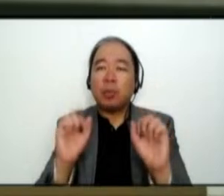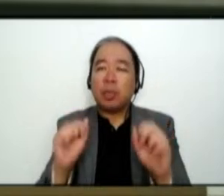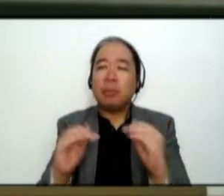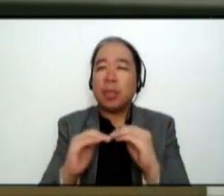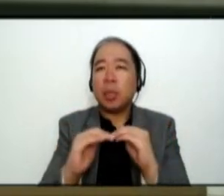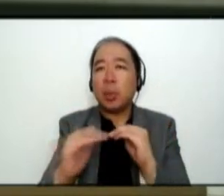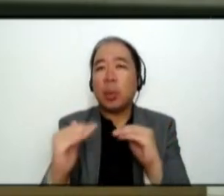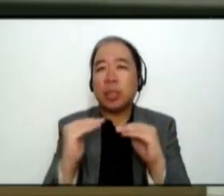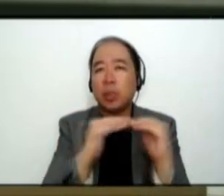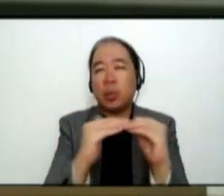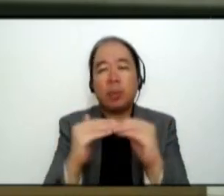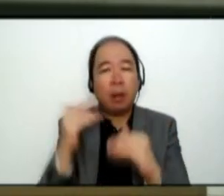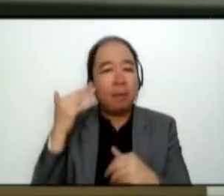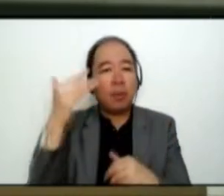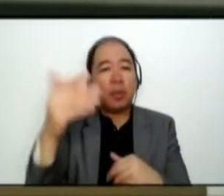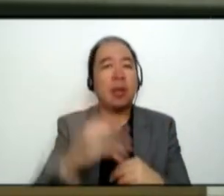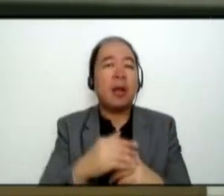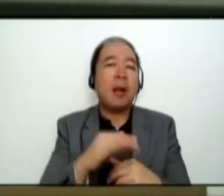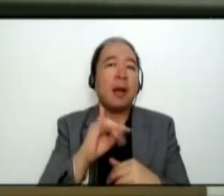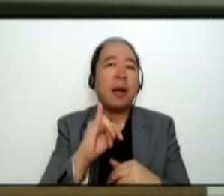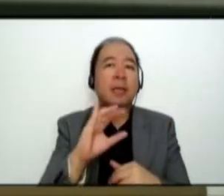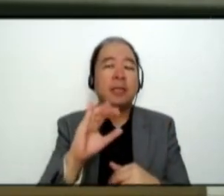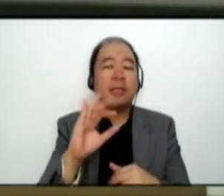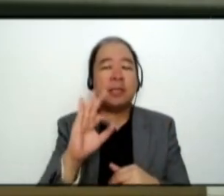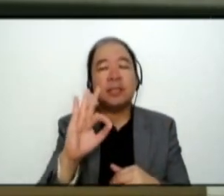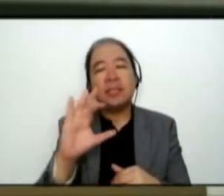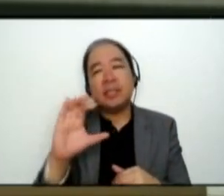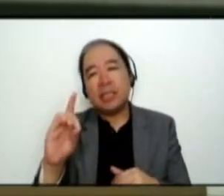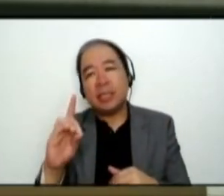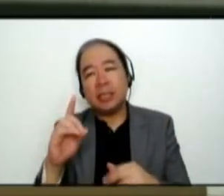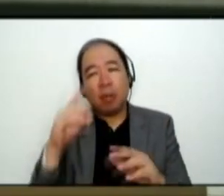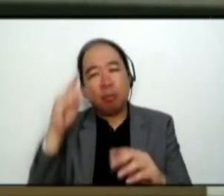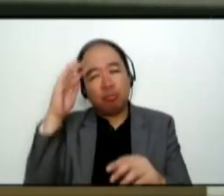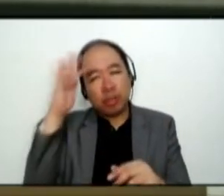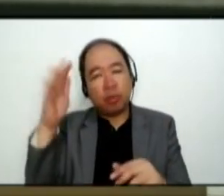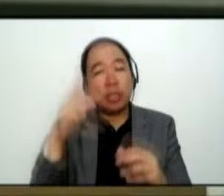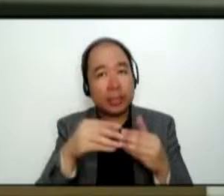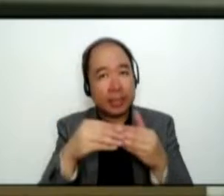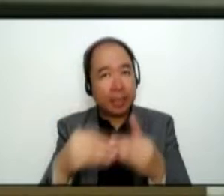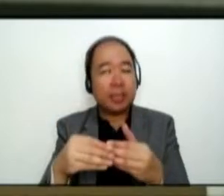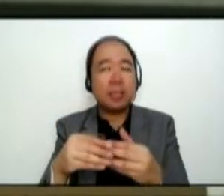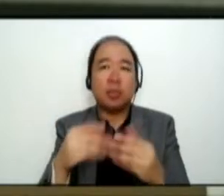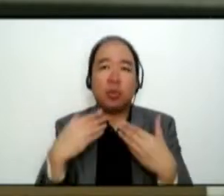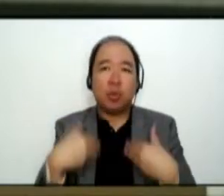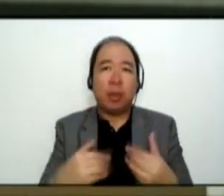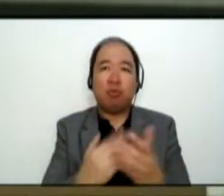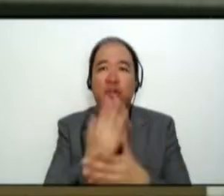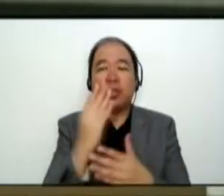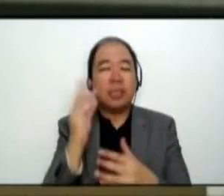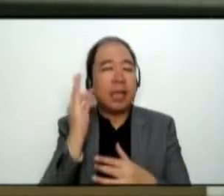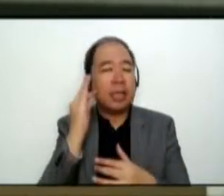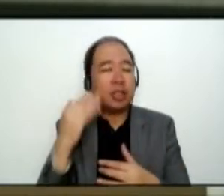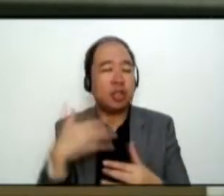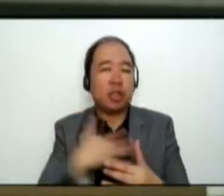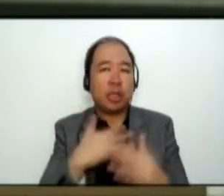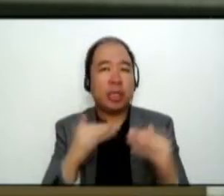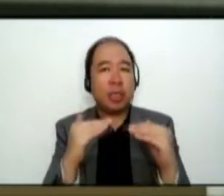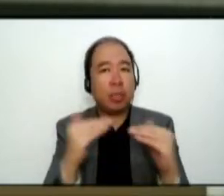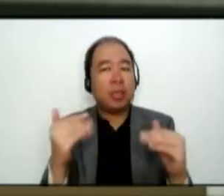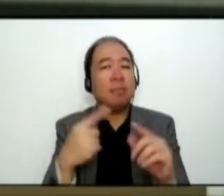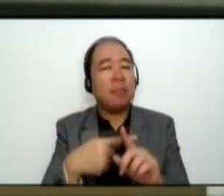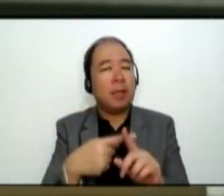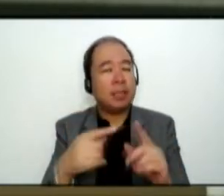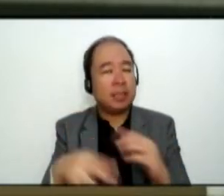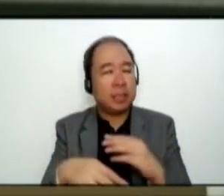The ICPD principles guide this work, ensuring that human rights, gender equality, and reproductive health are central to all policy